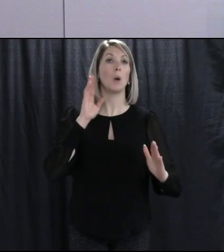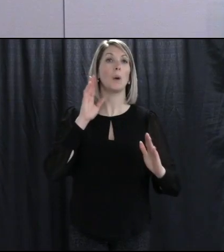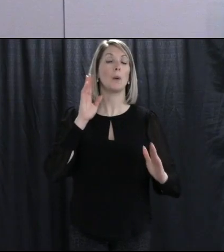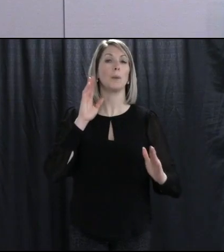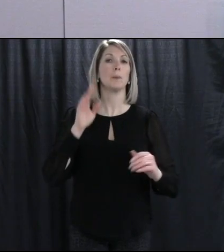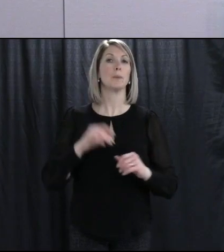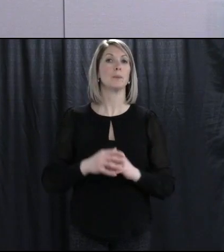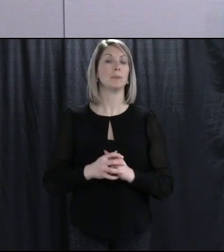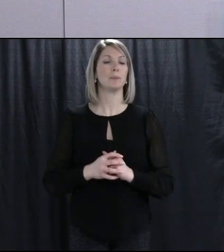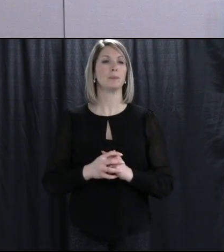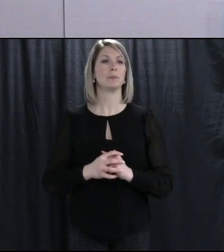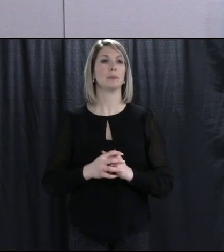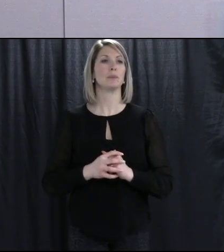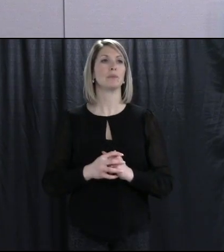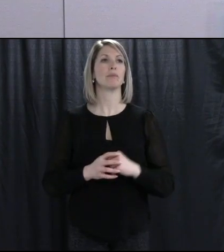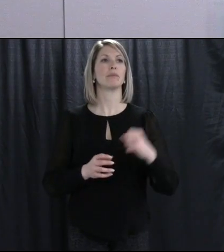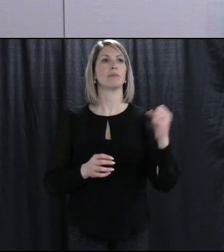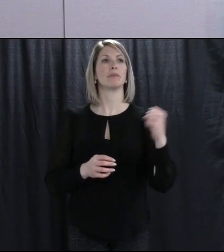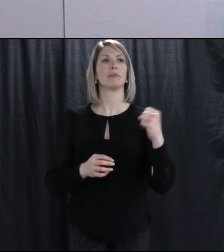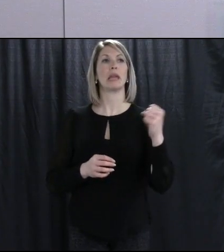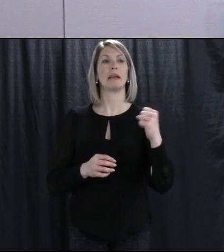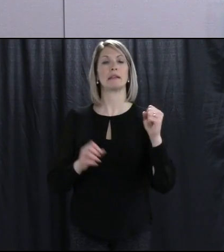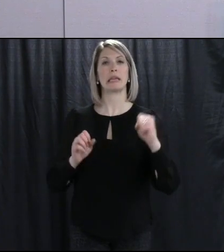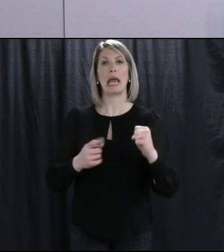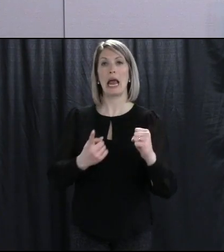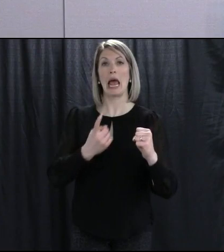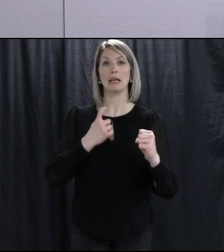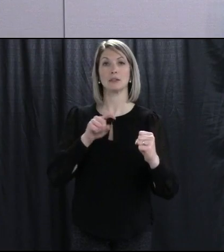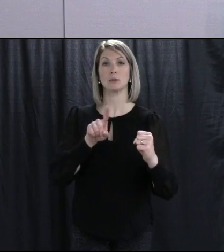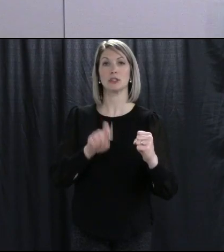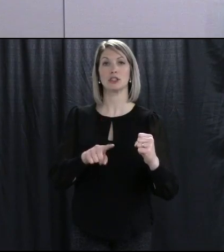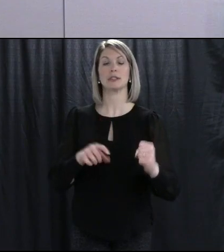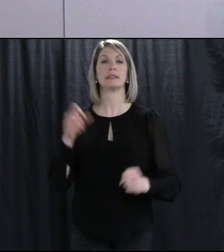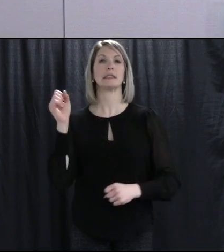Hello? Yes, we can answer questions. Yes. Yes.